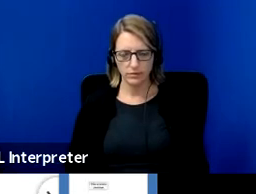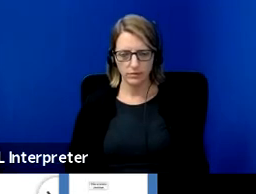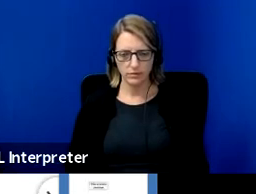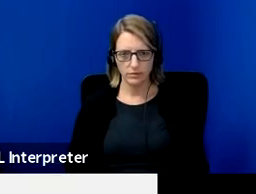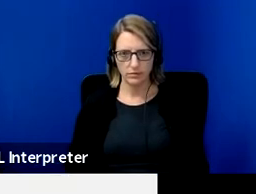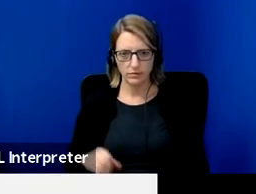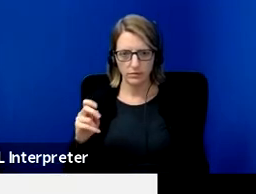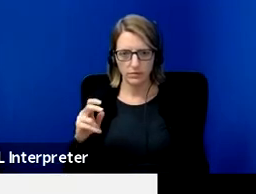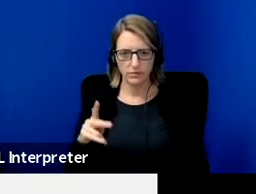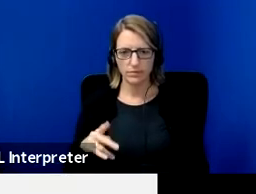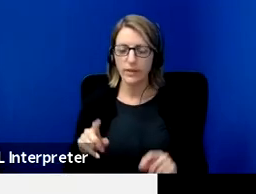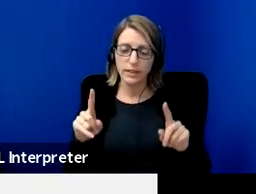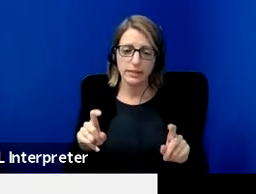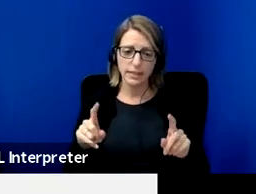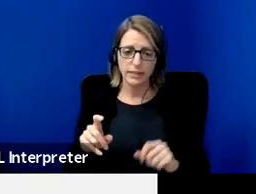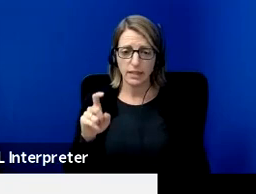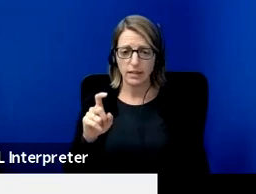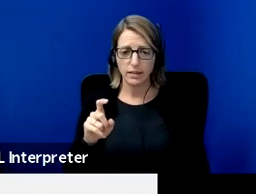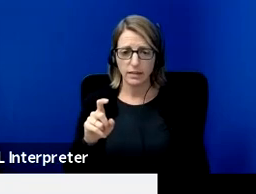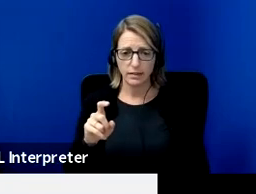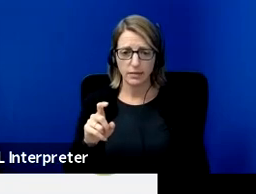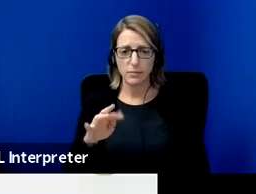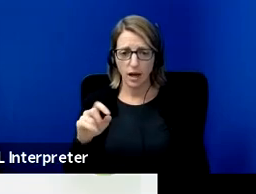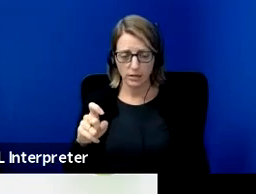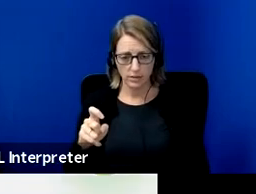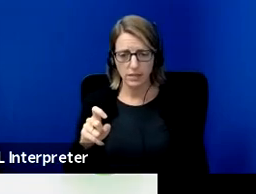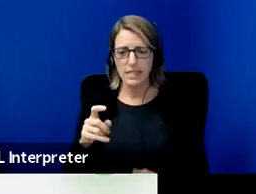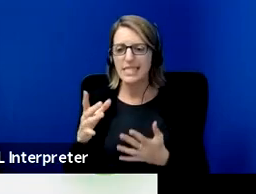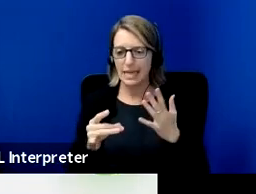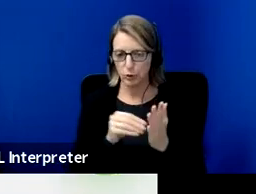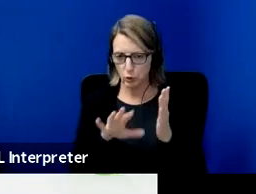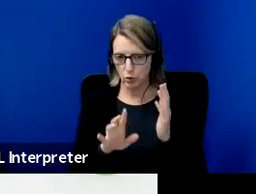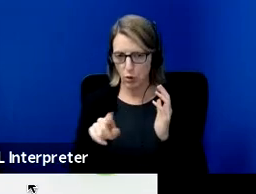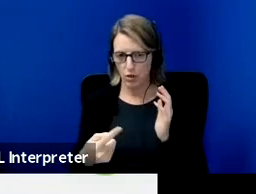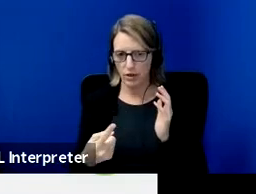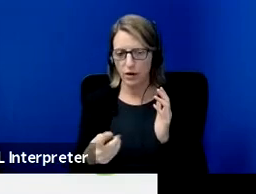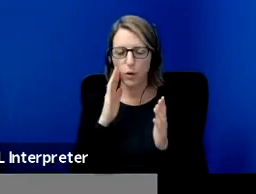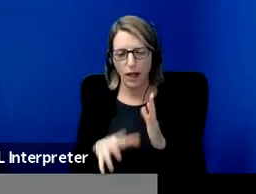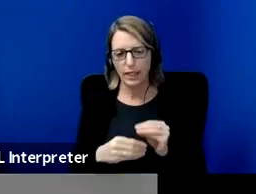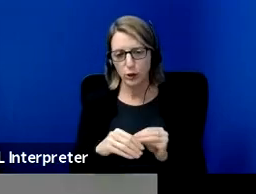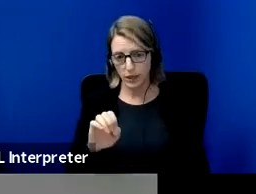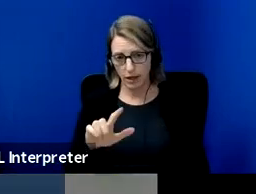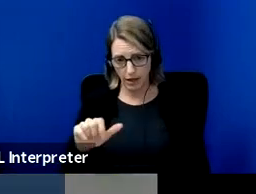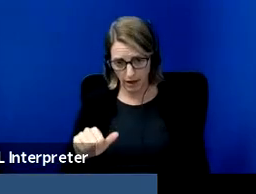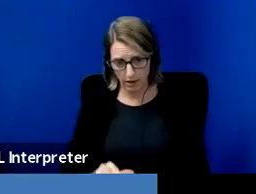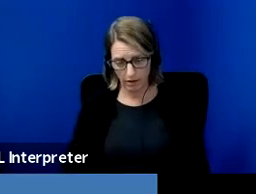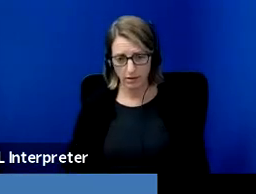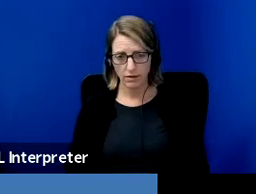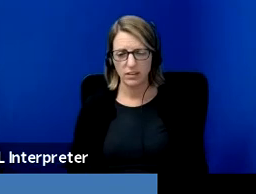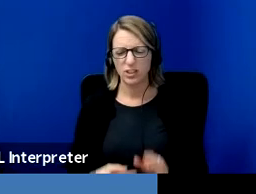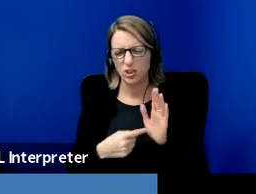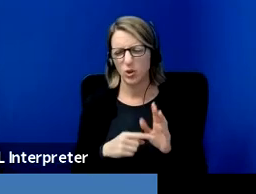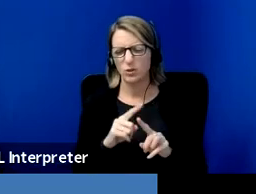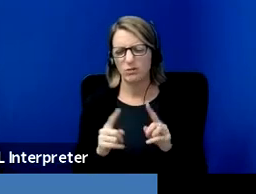Okay, this is a test text box. I'm just doing sample student. I am going to add it to ELA just to show different folder